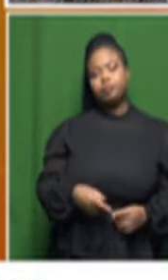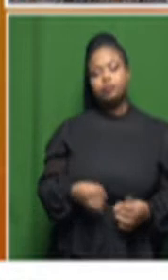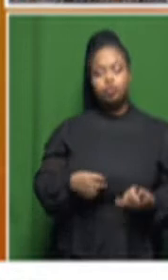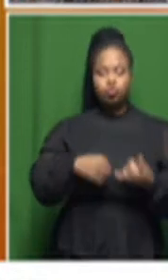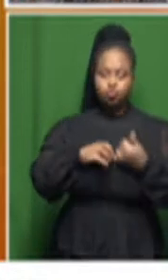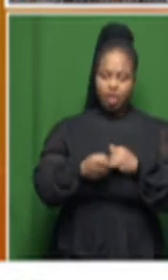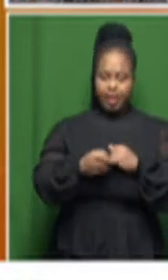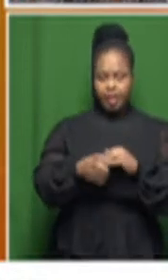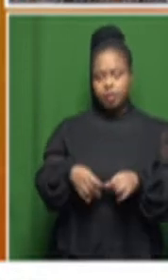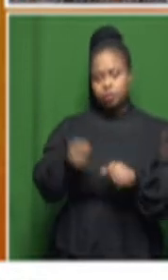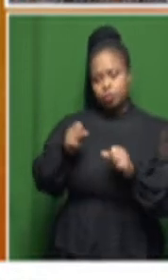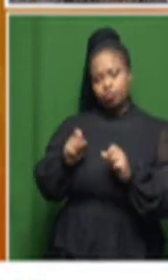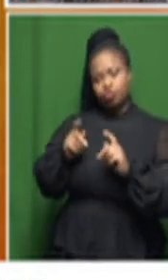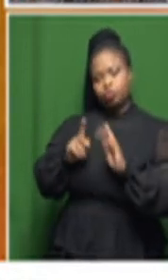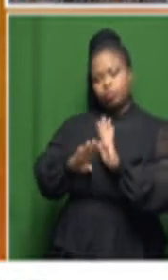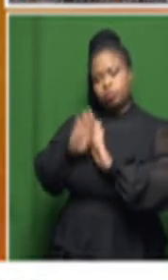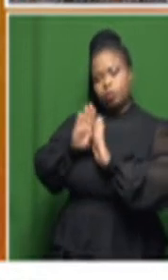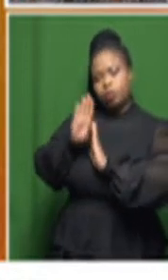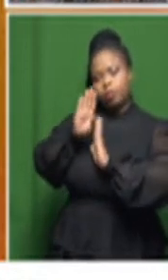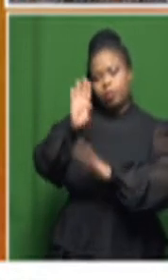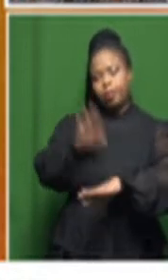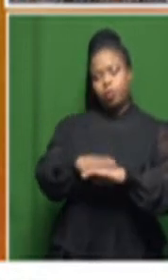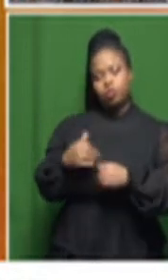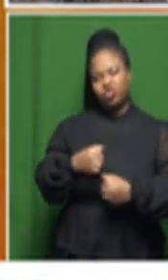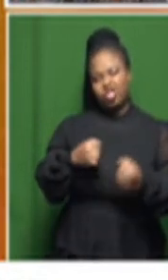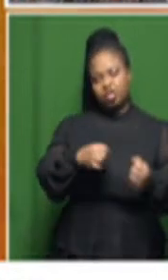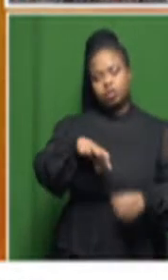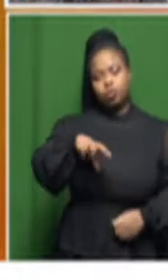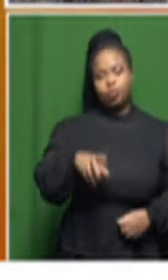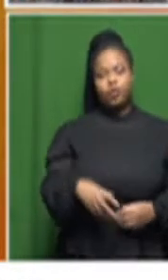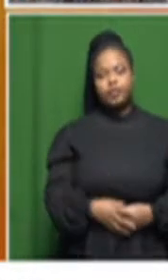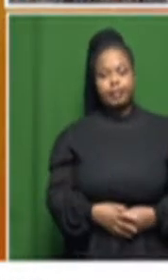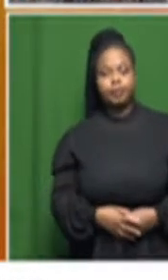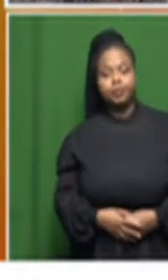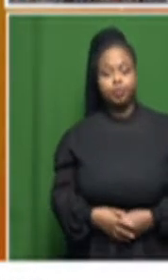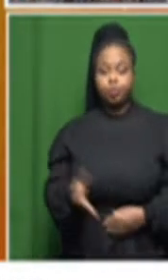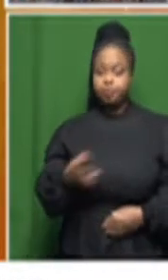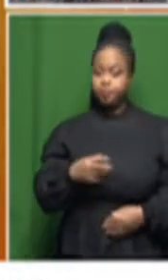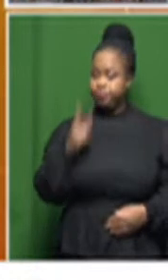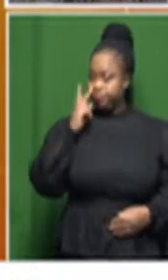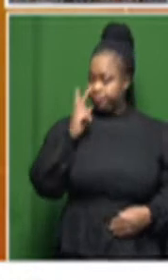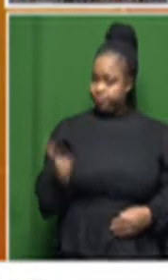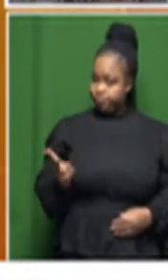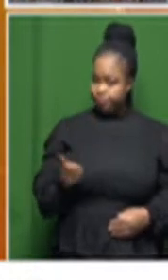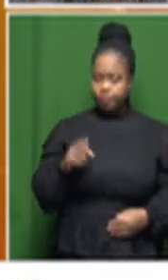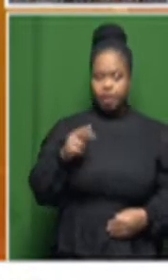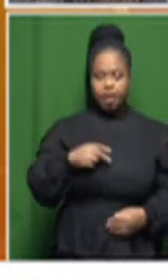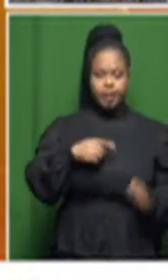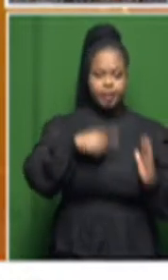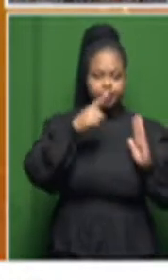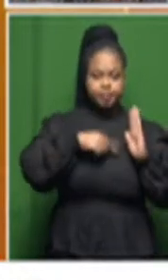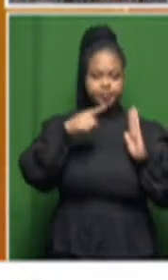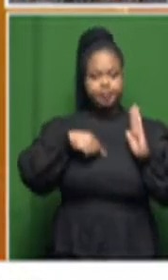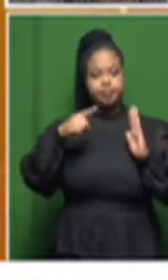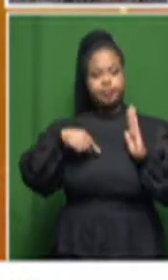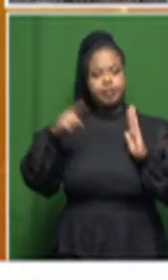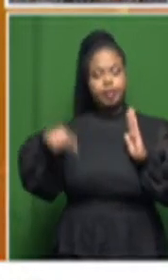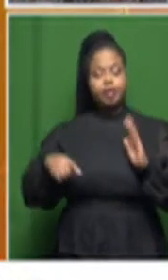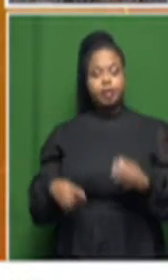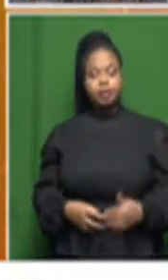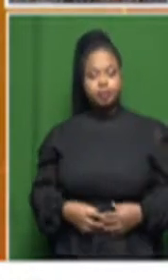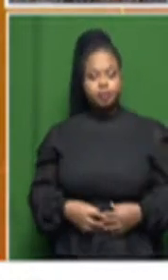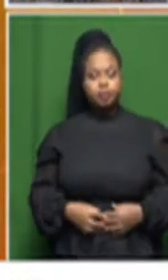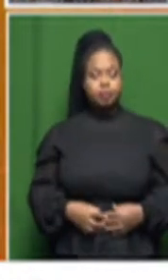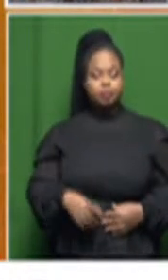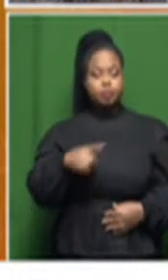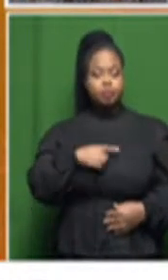existing platforms and strategies within the province. So if you look at some of these graphs, for example, where we track the